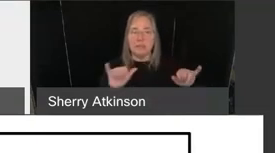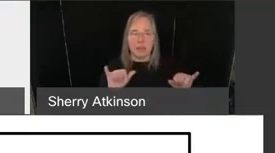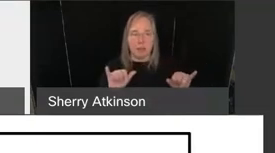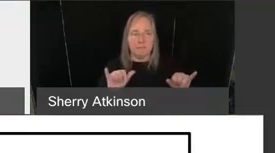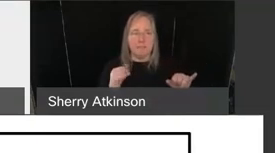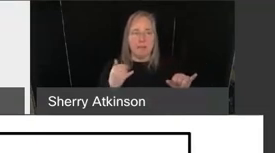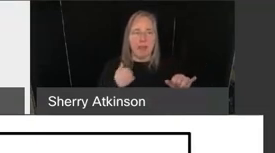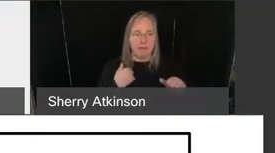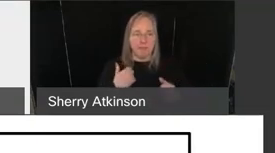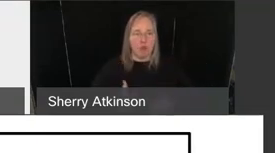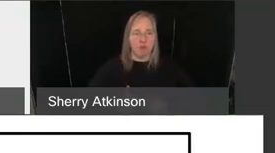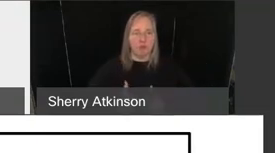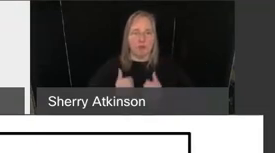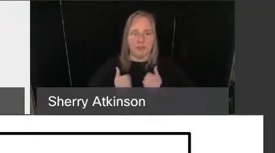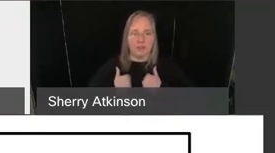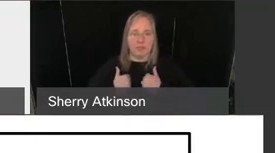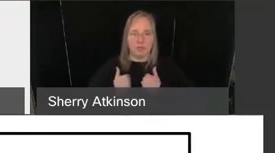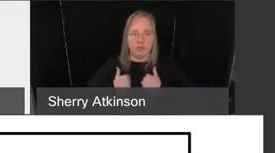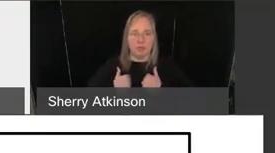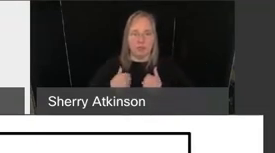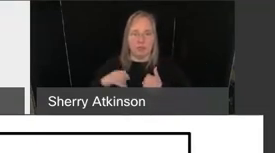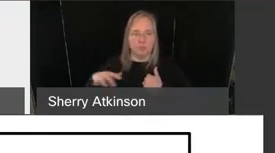have a residential component.